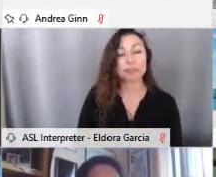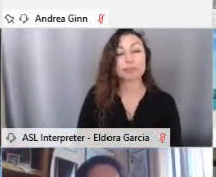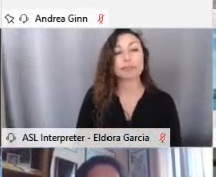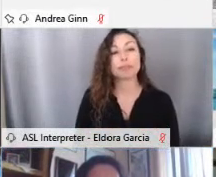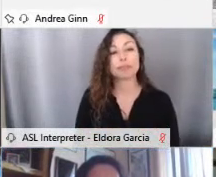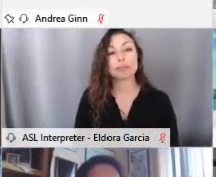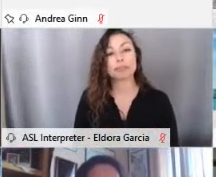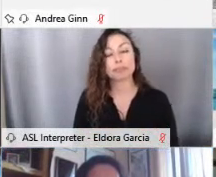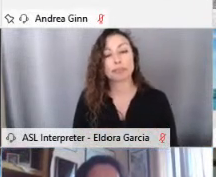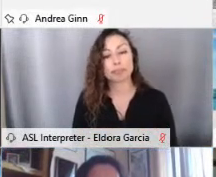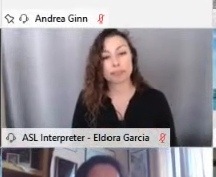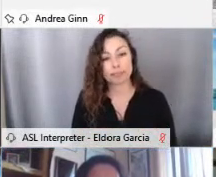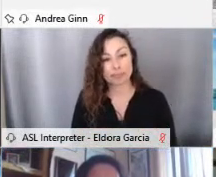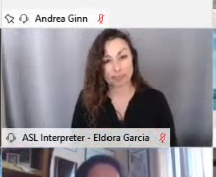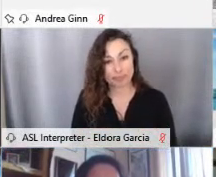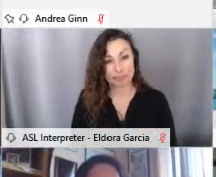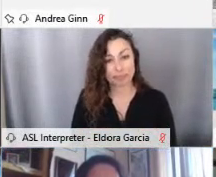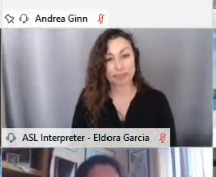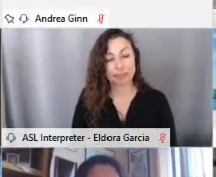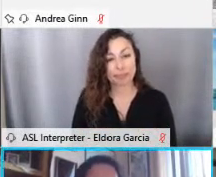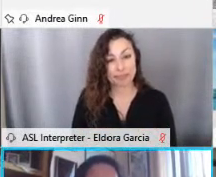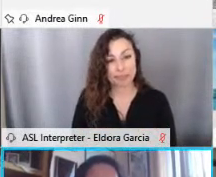Yes.